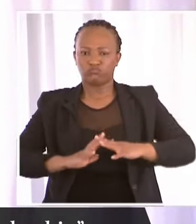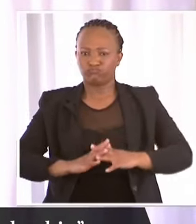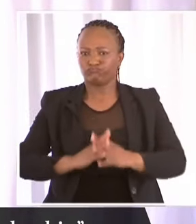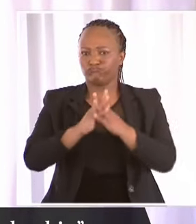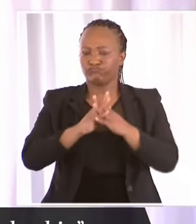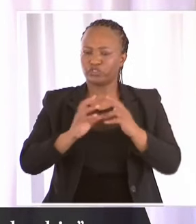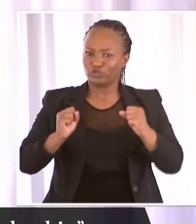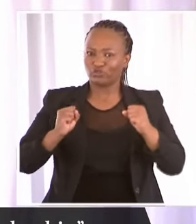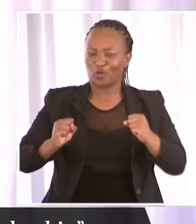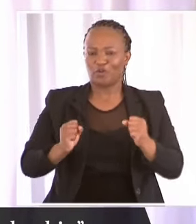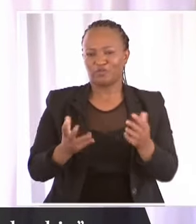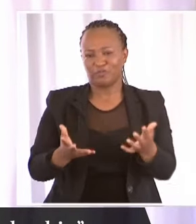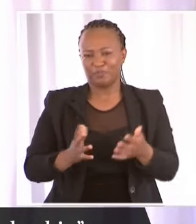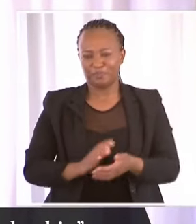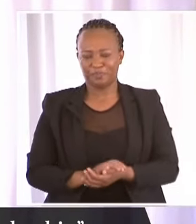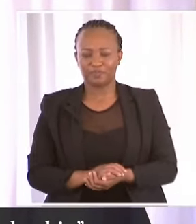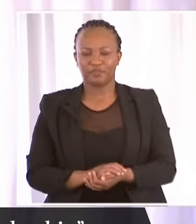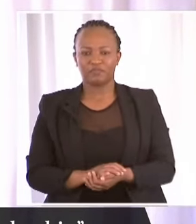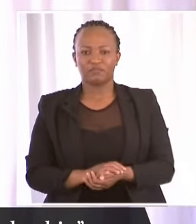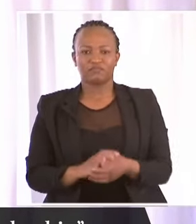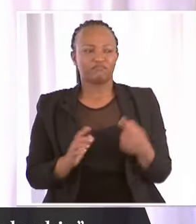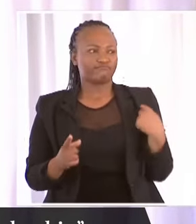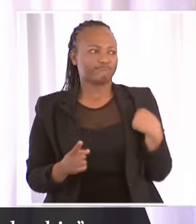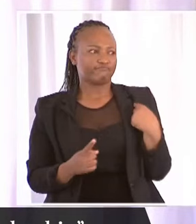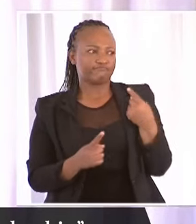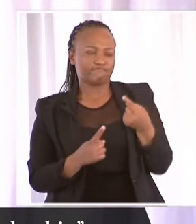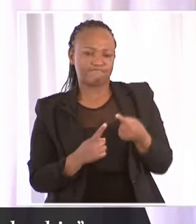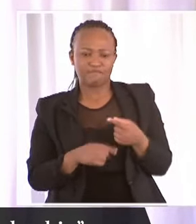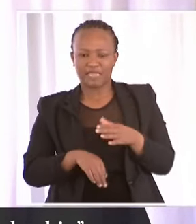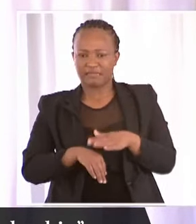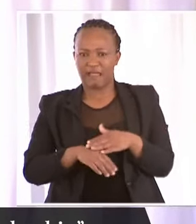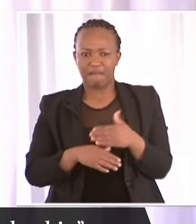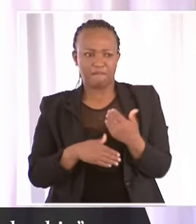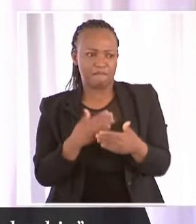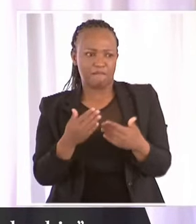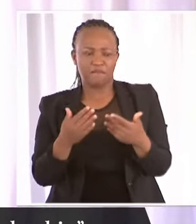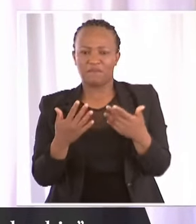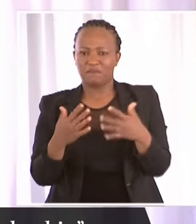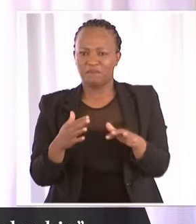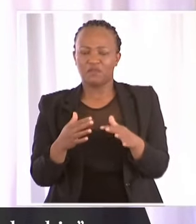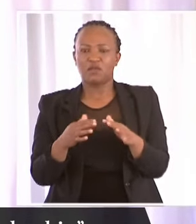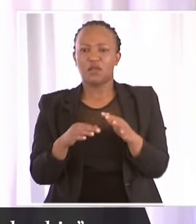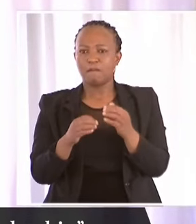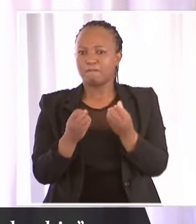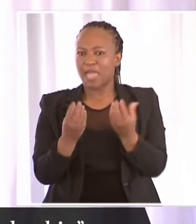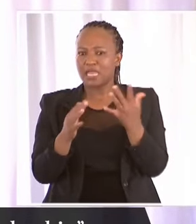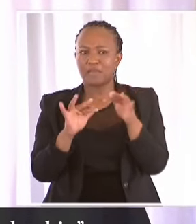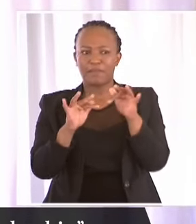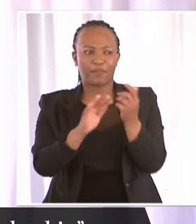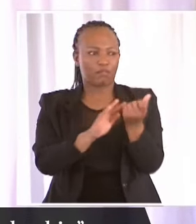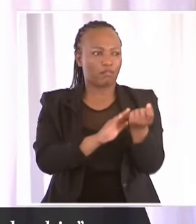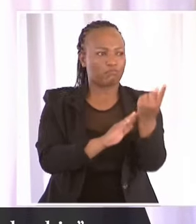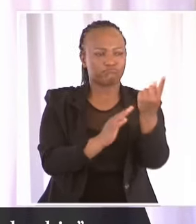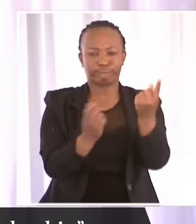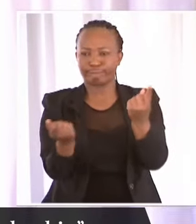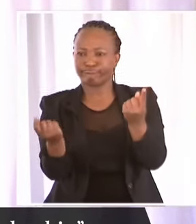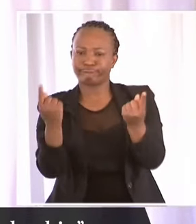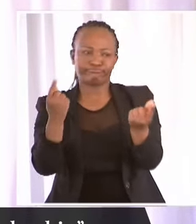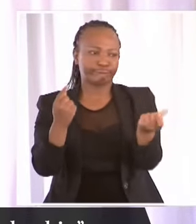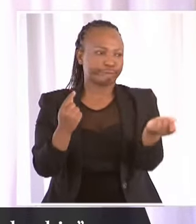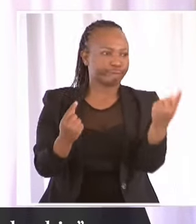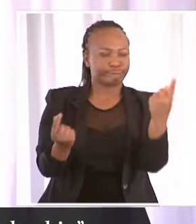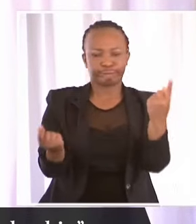so. Over the passage of time, new roots have grown and new shoots have